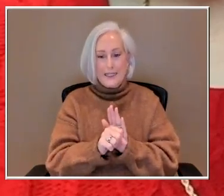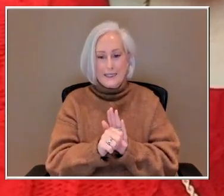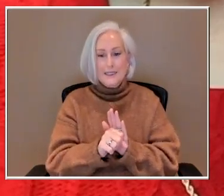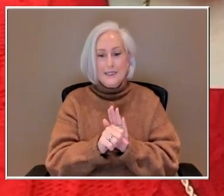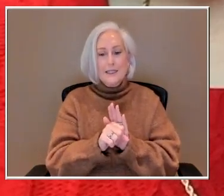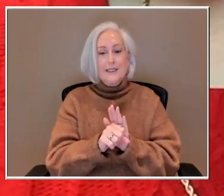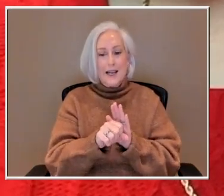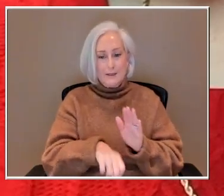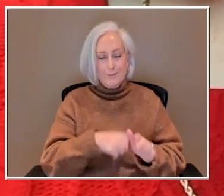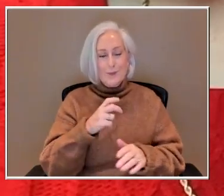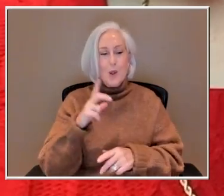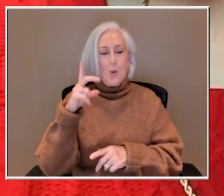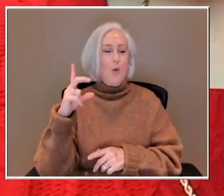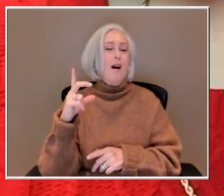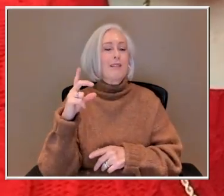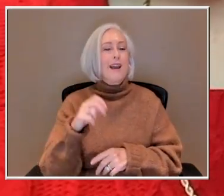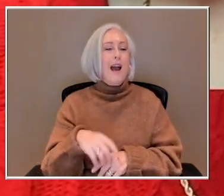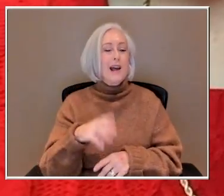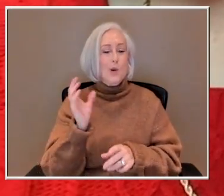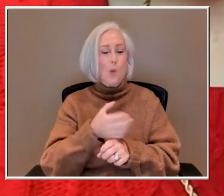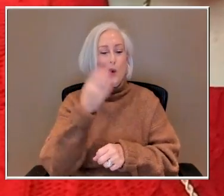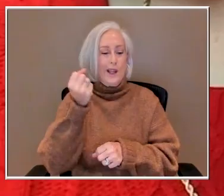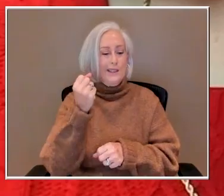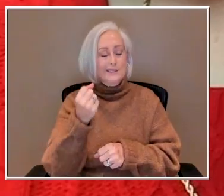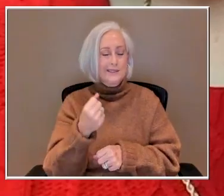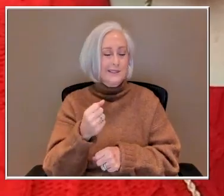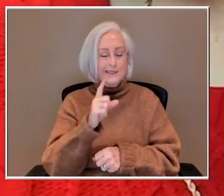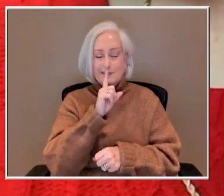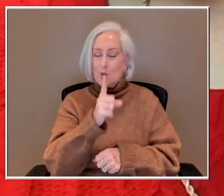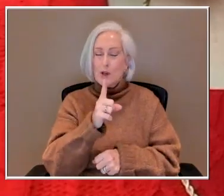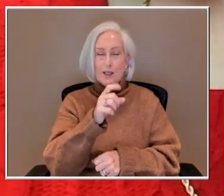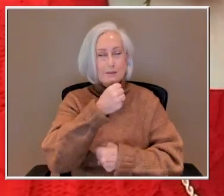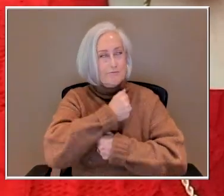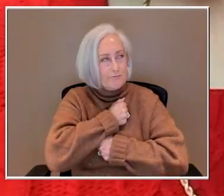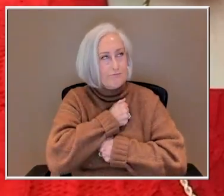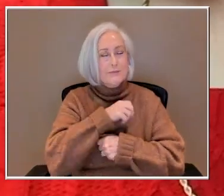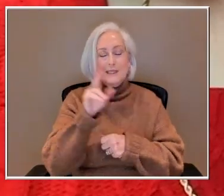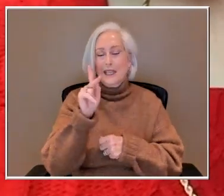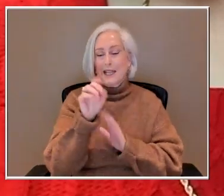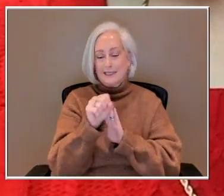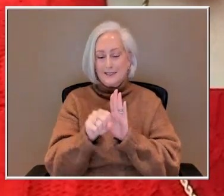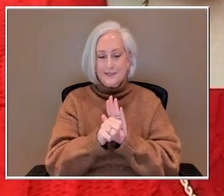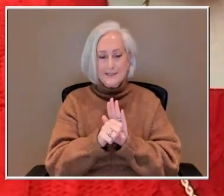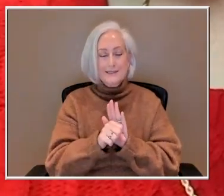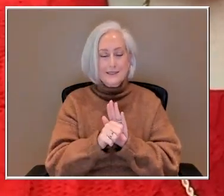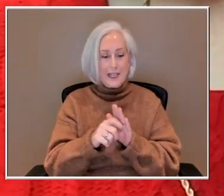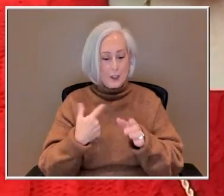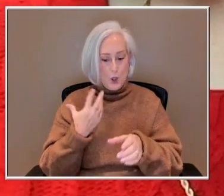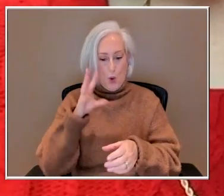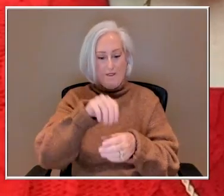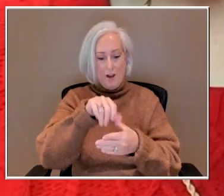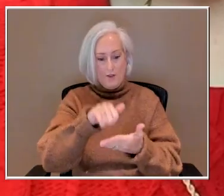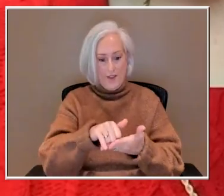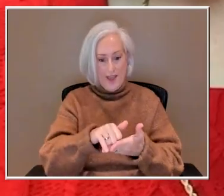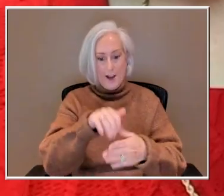which I've been looking forward to for a long time because I'm a very big K-State fan. So being able to be a part of that and be on the field